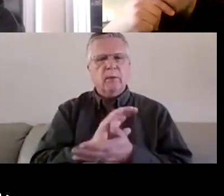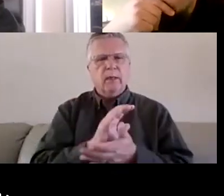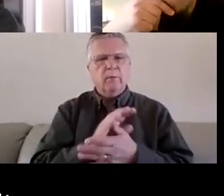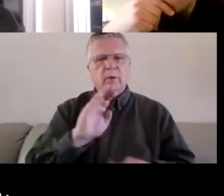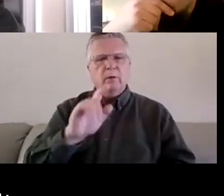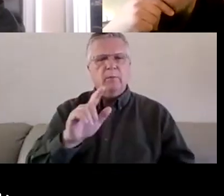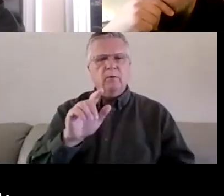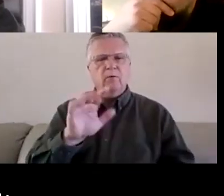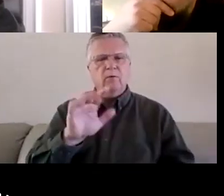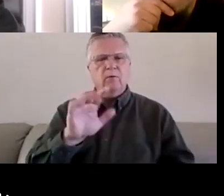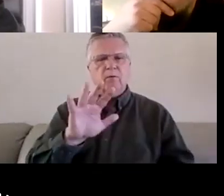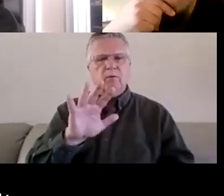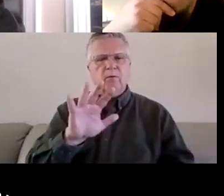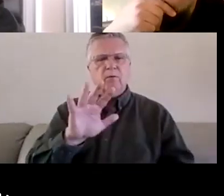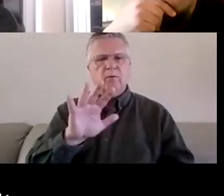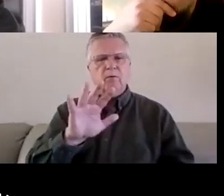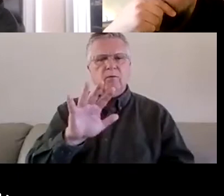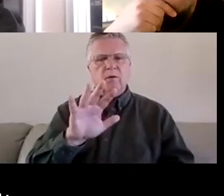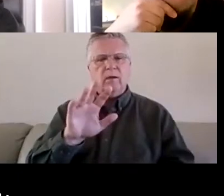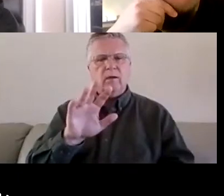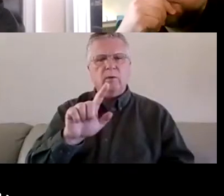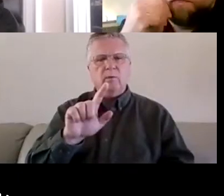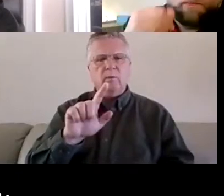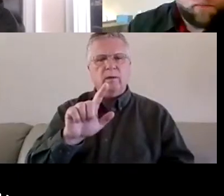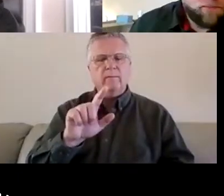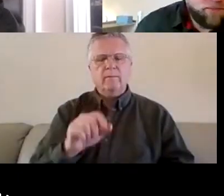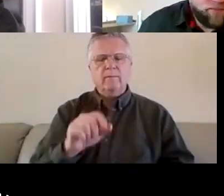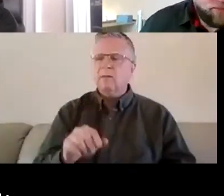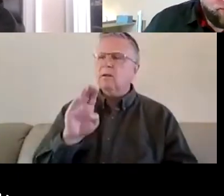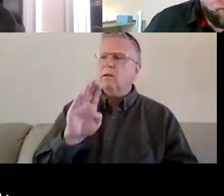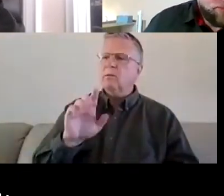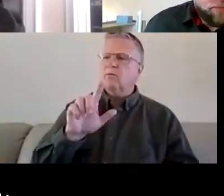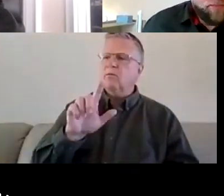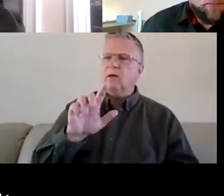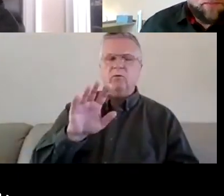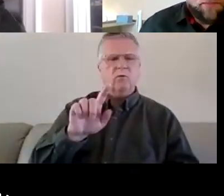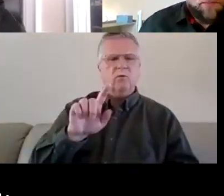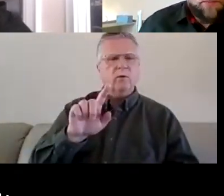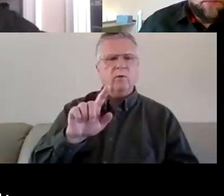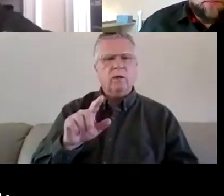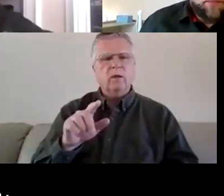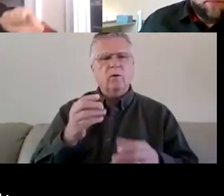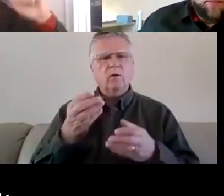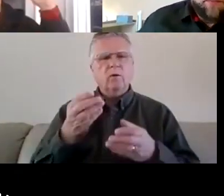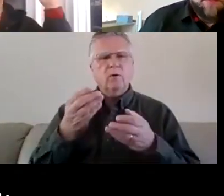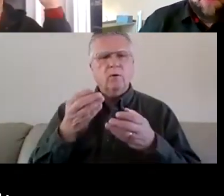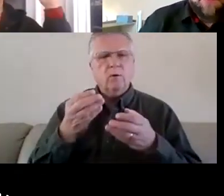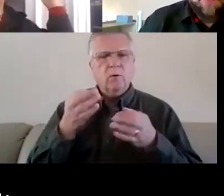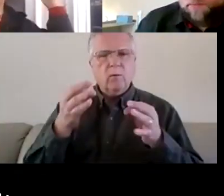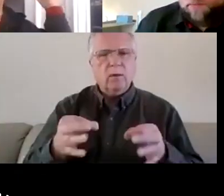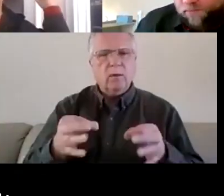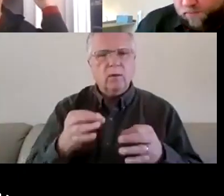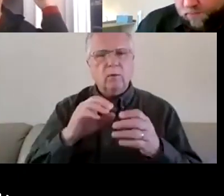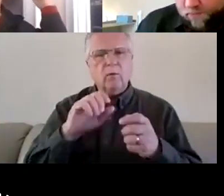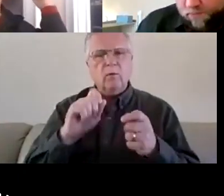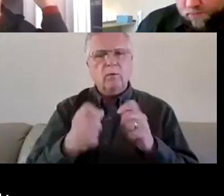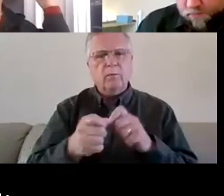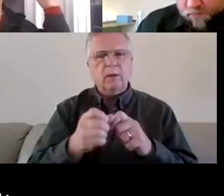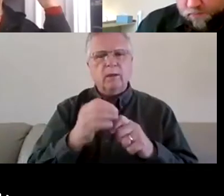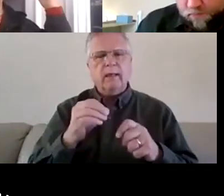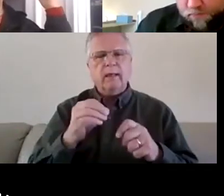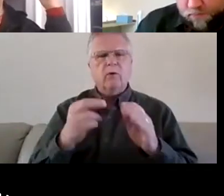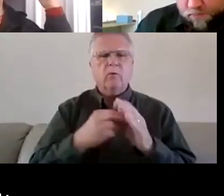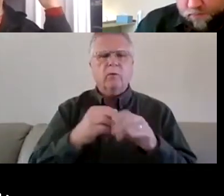521. Bill 521, resolution repealing, amending, and reenacting resolution number 18